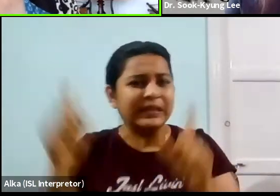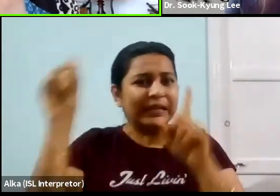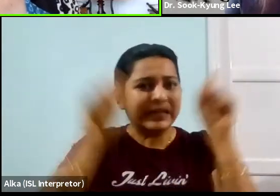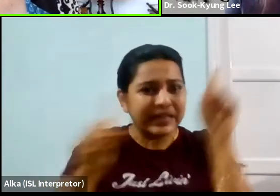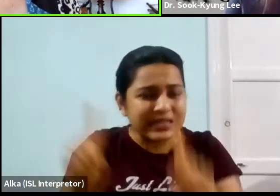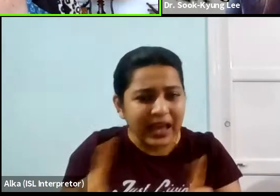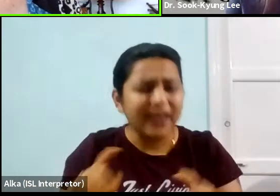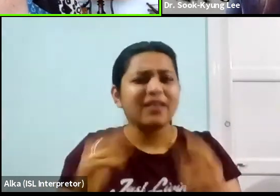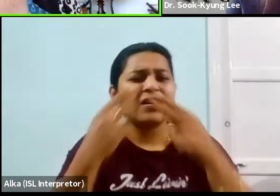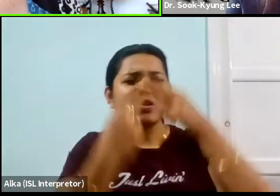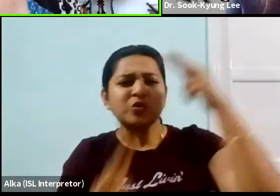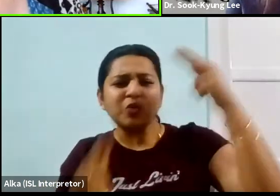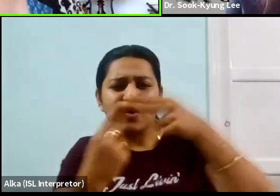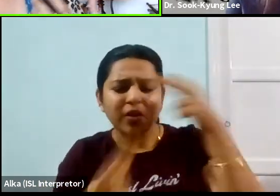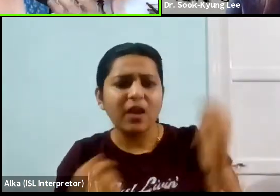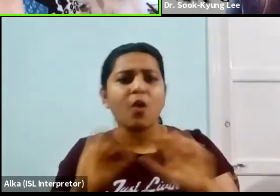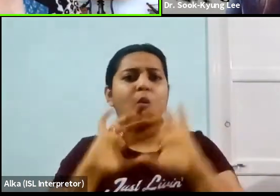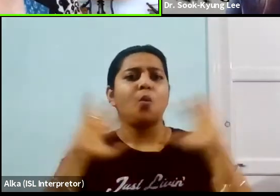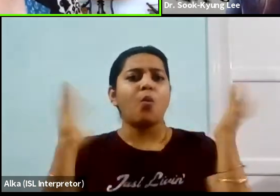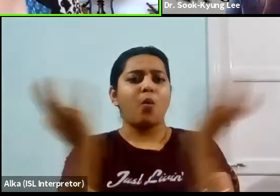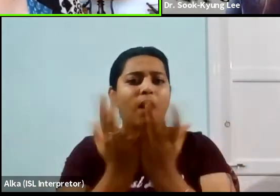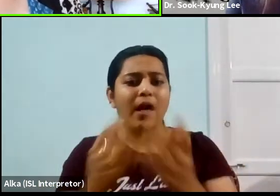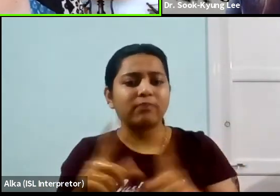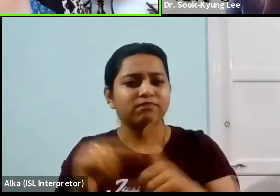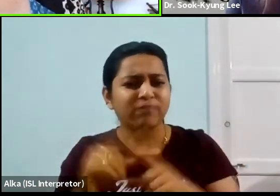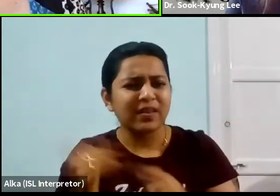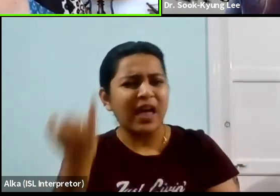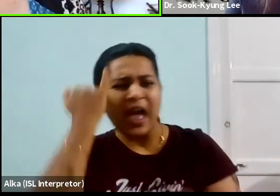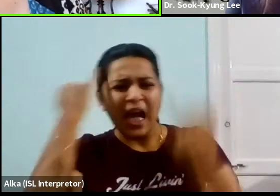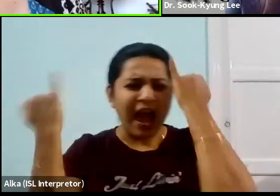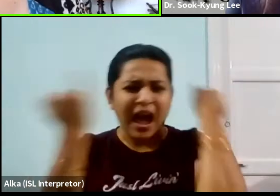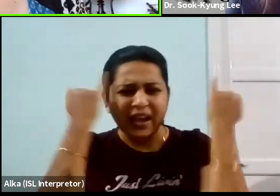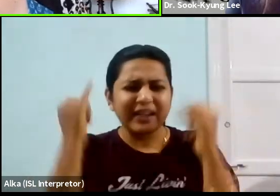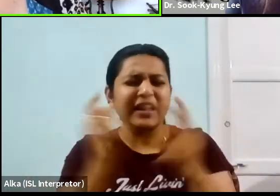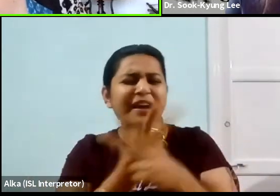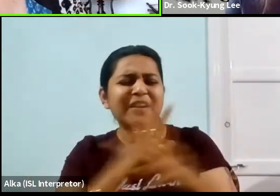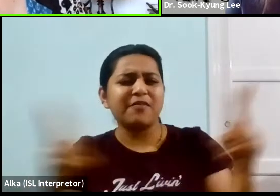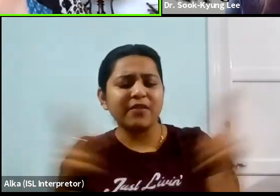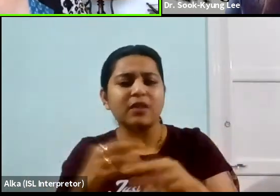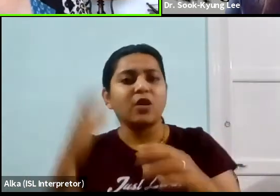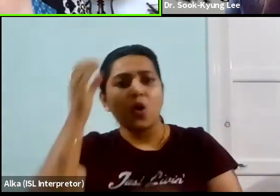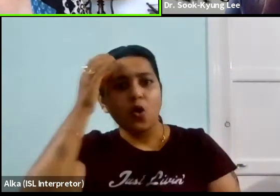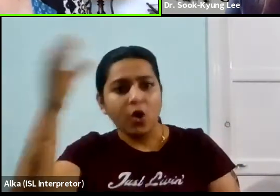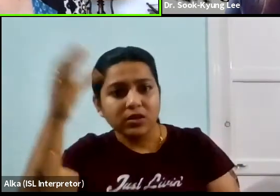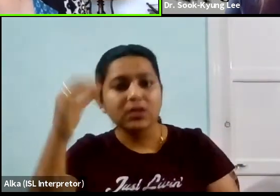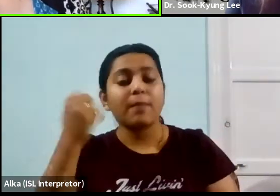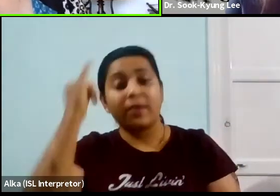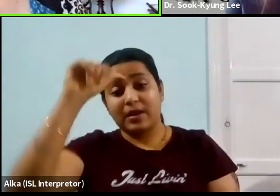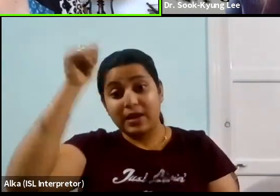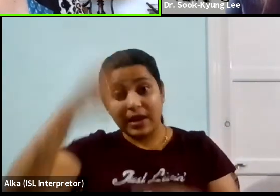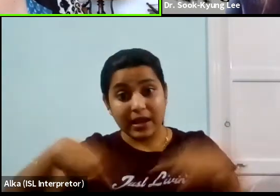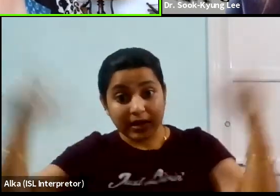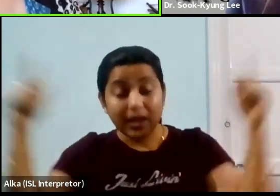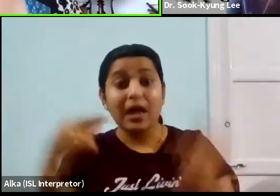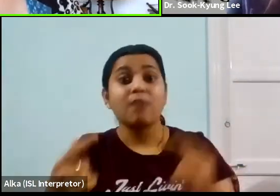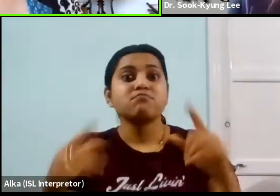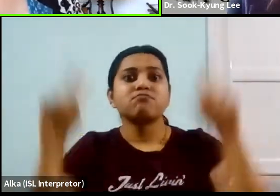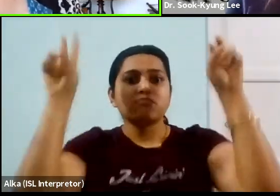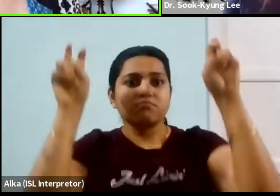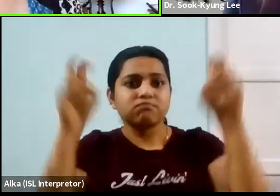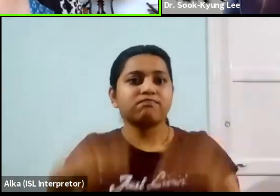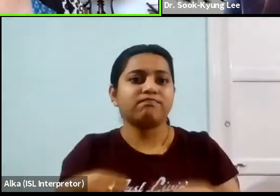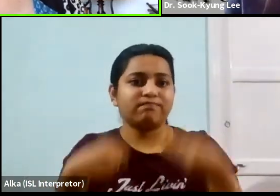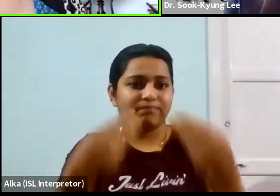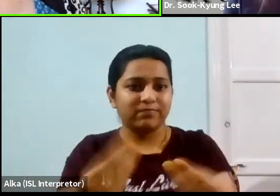and historians from around the world, exploring ideas, objects, or concepts in depth, as the title suggests,